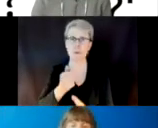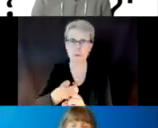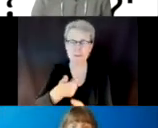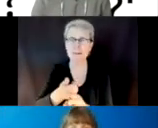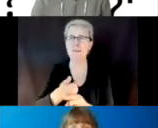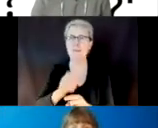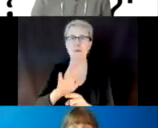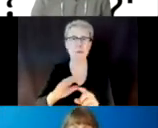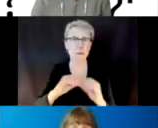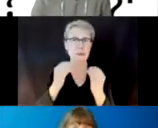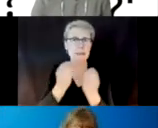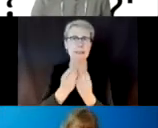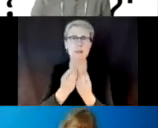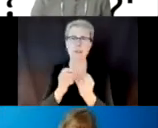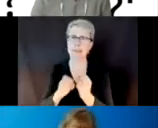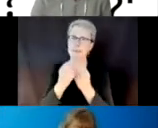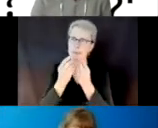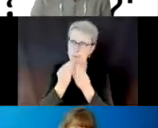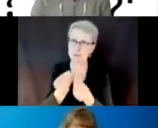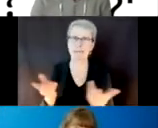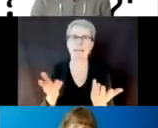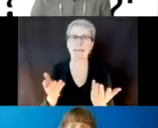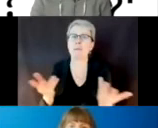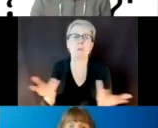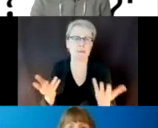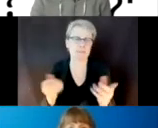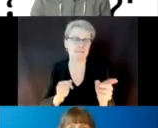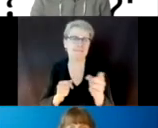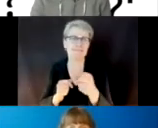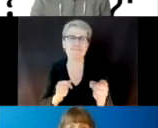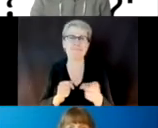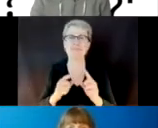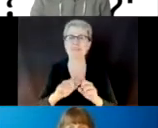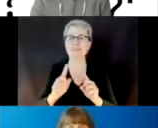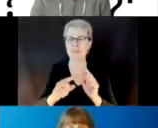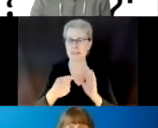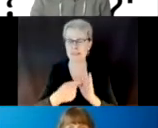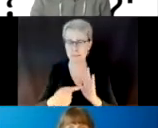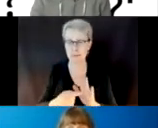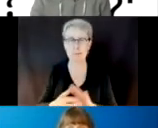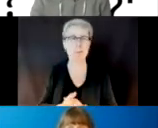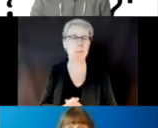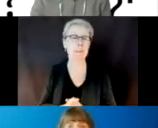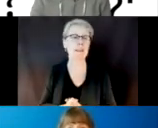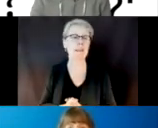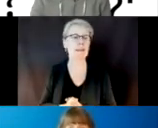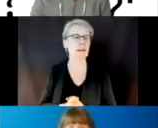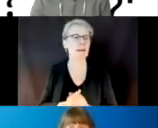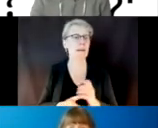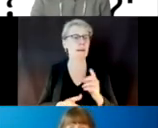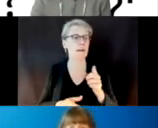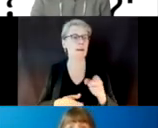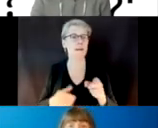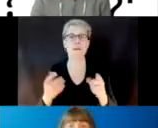telling. Jot that down, and there are some examples. You'll see, just as a quick side note, right